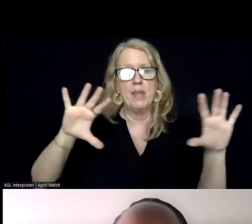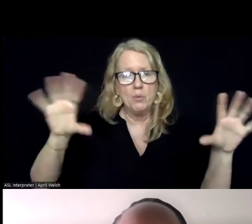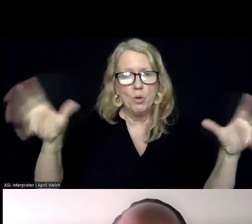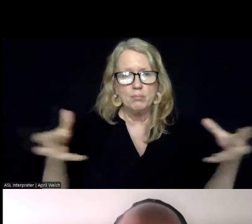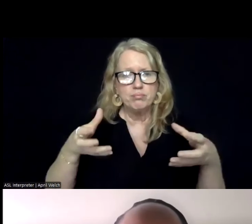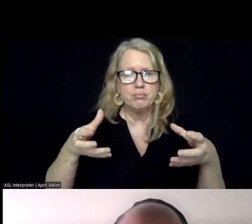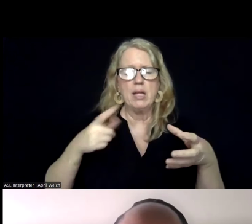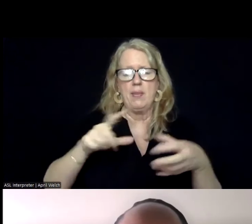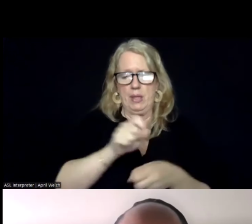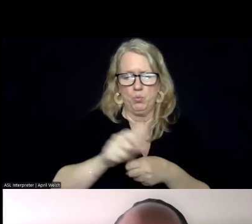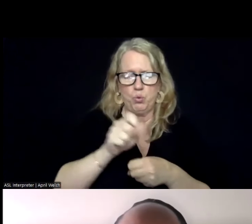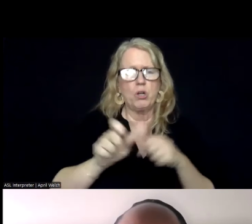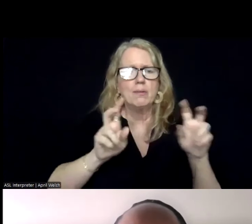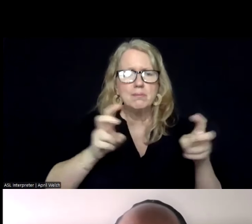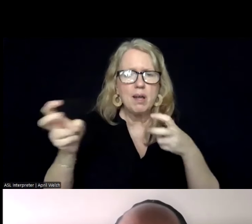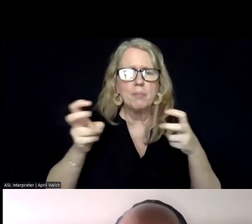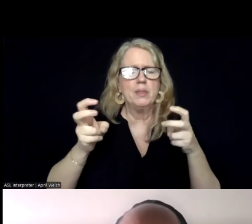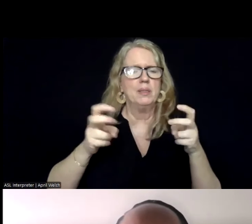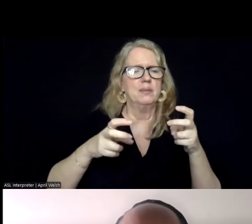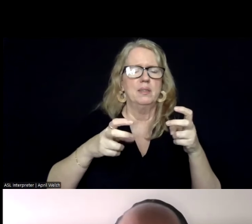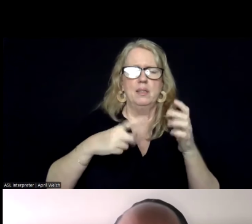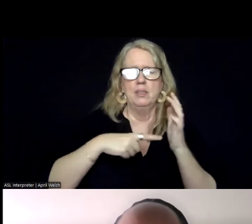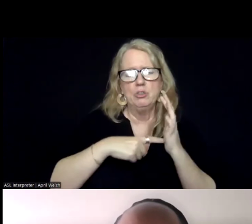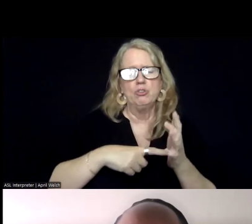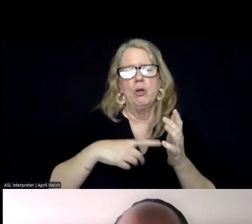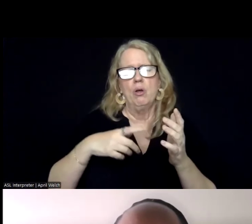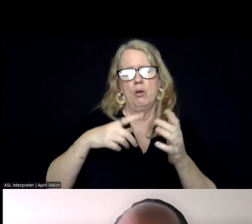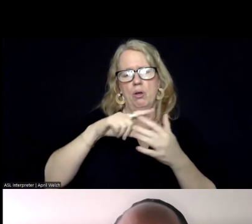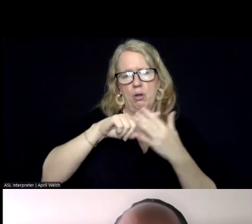on a series of topics that are indicated in these